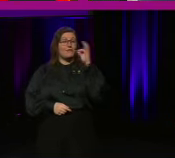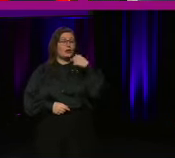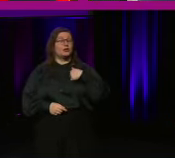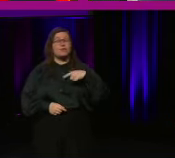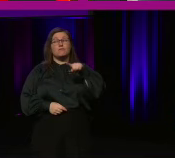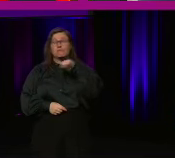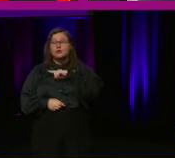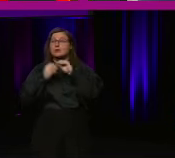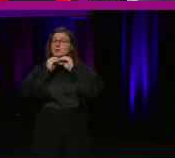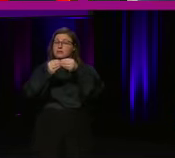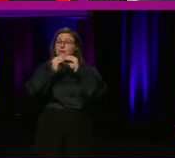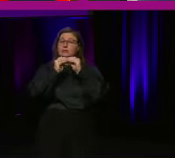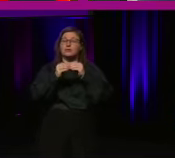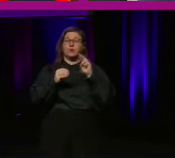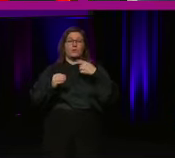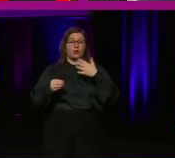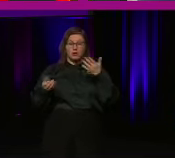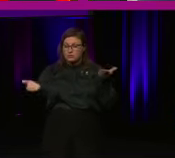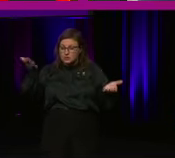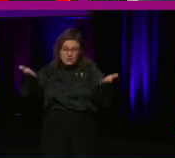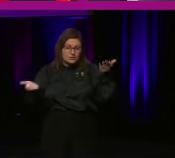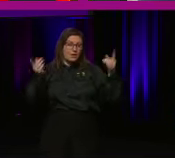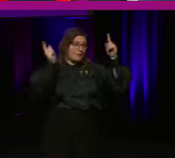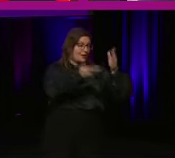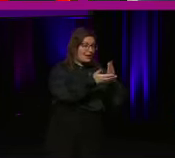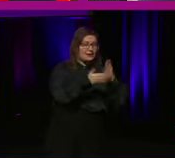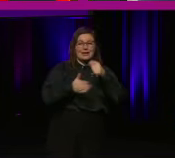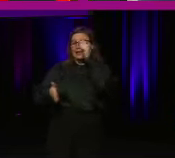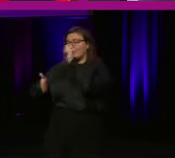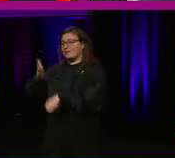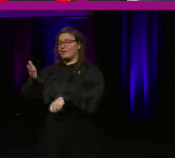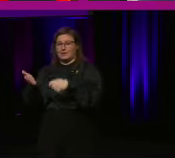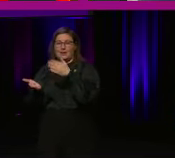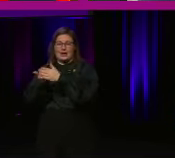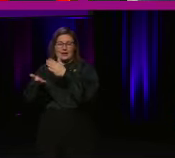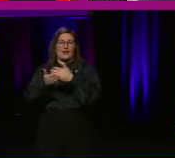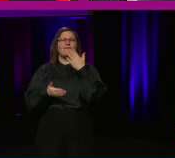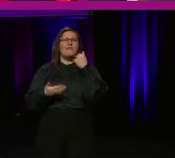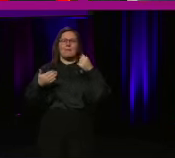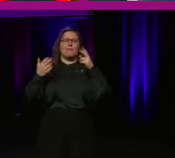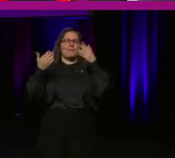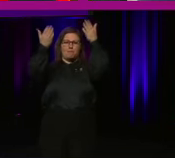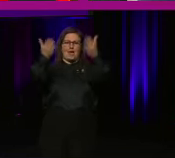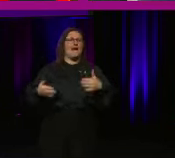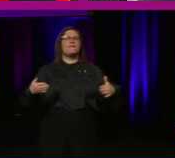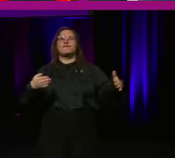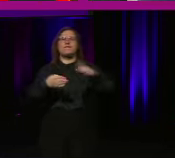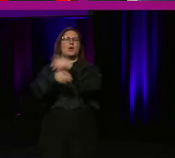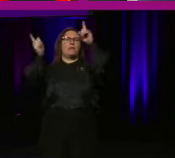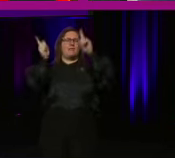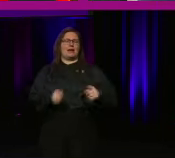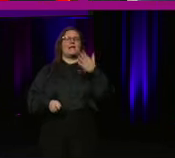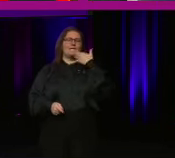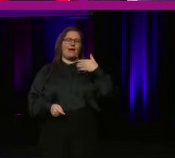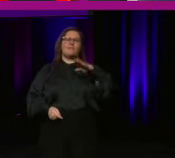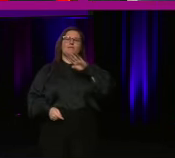this conundrum between citizen rights and human rights. Who is fully human? Who is supposed to be the bearer